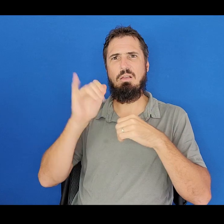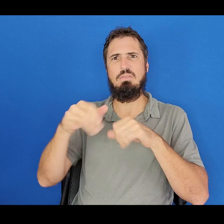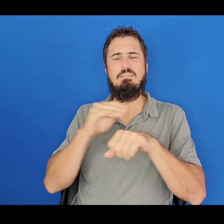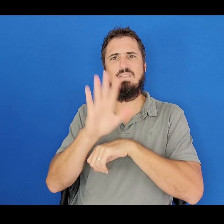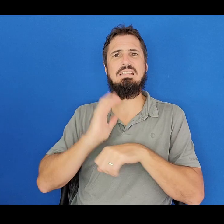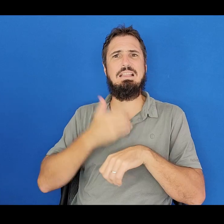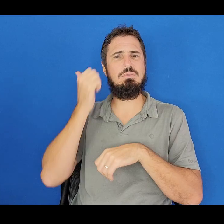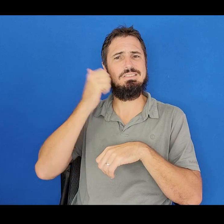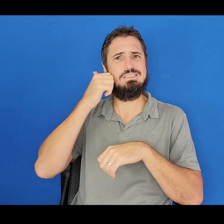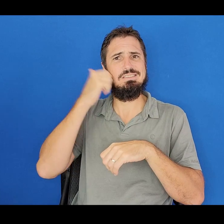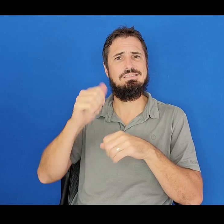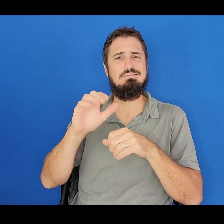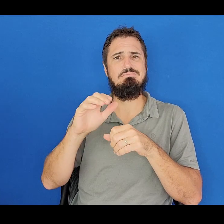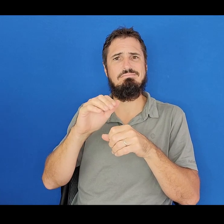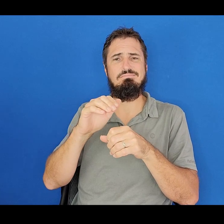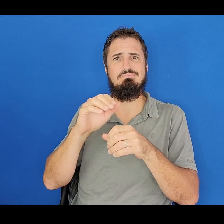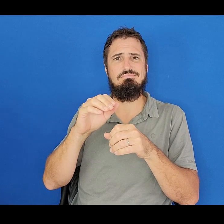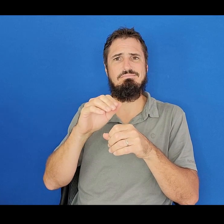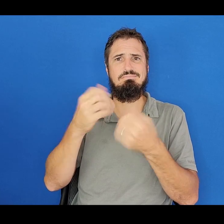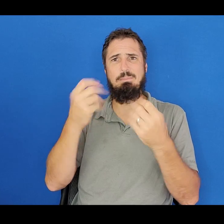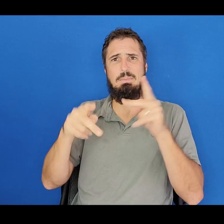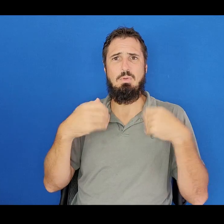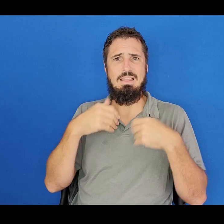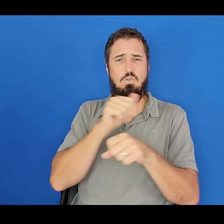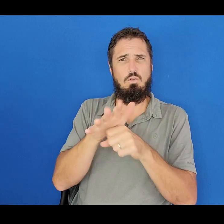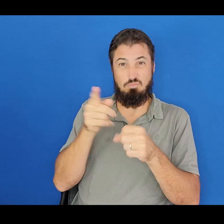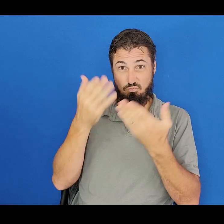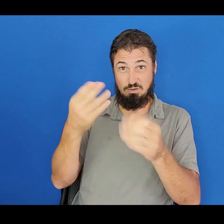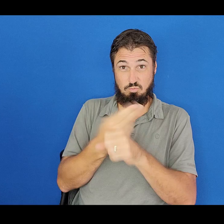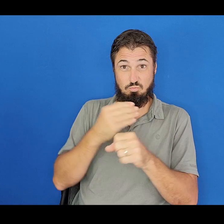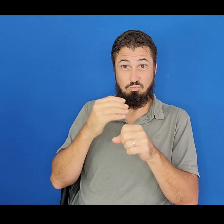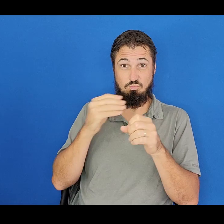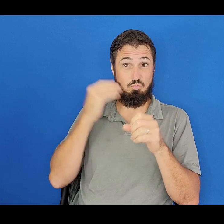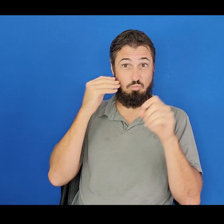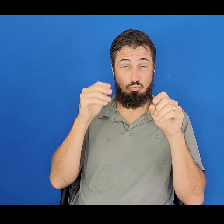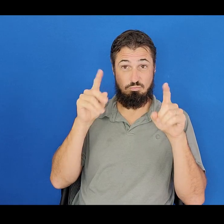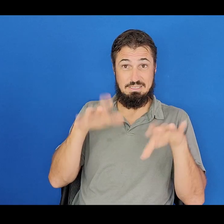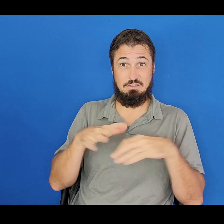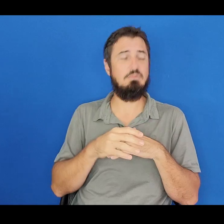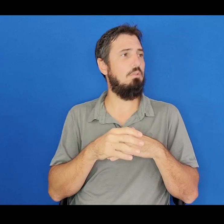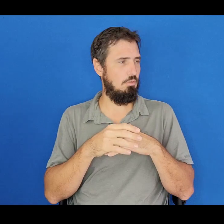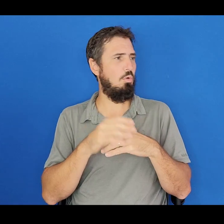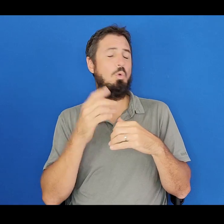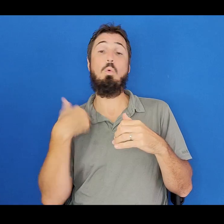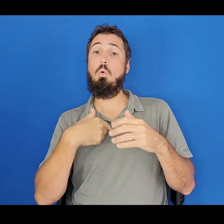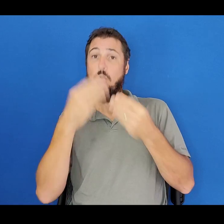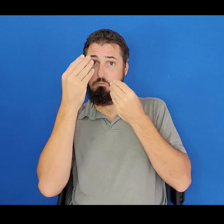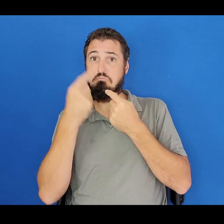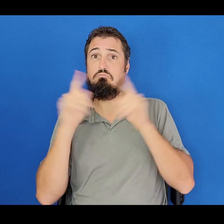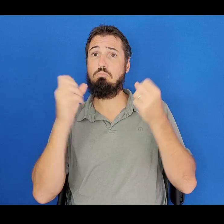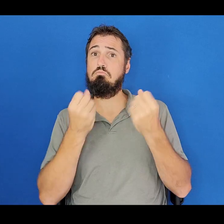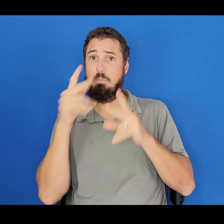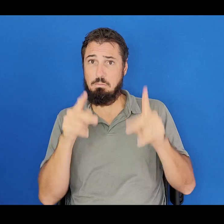affecting our daily case counts, and do you recommend using them? The average daily case counts that we report do not include home